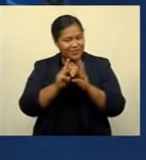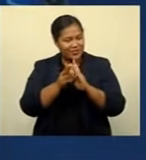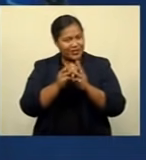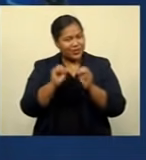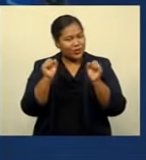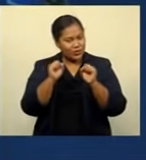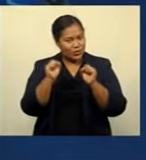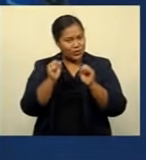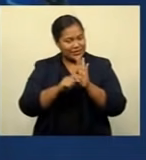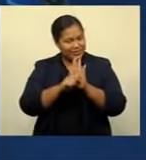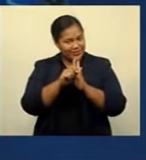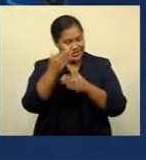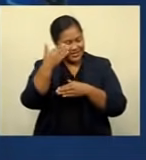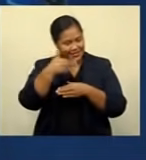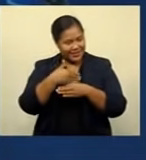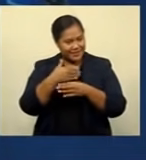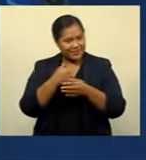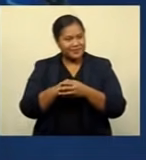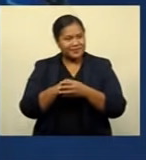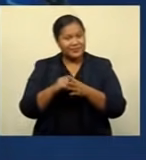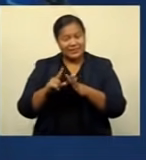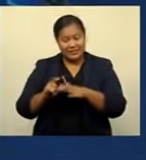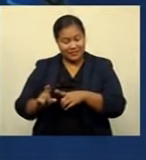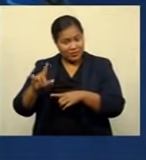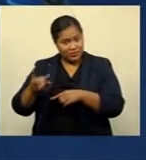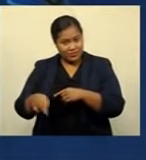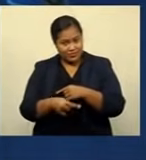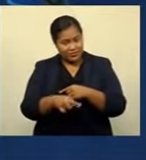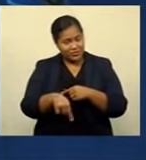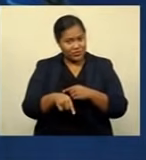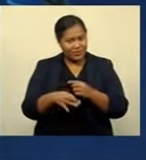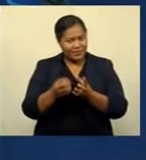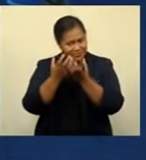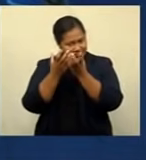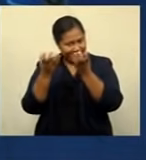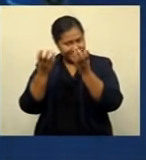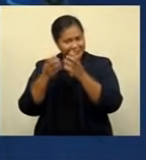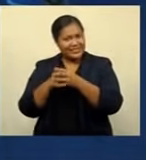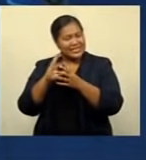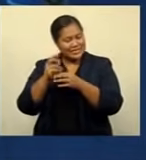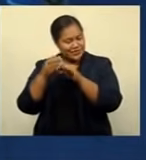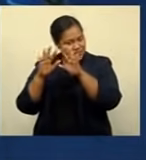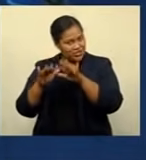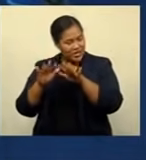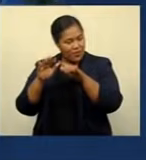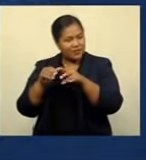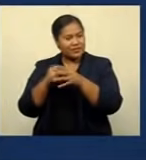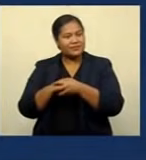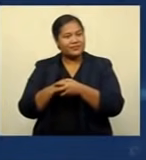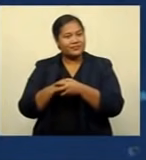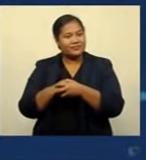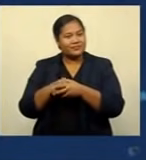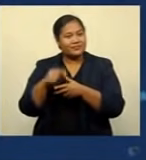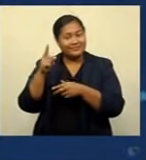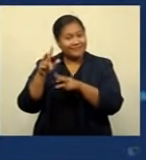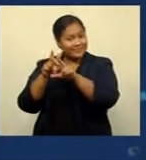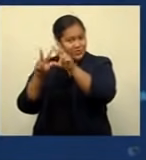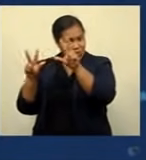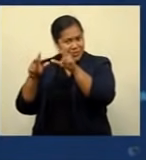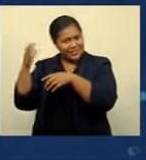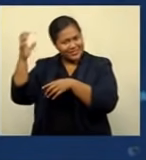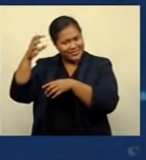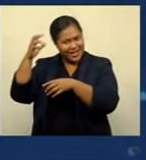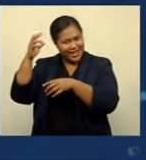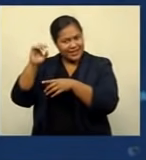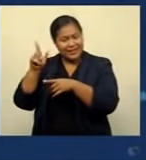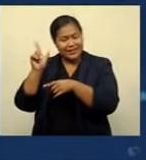cool temperatures overnight eastwards. From Pacific Harbour to Suva, cloudy periods with brief showers. Looking at the north, sunny conditions